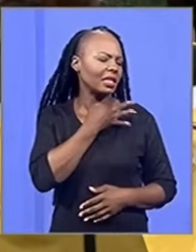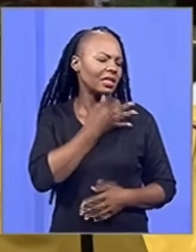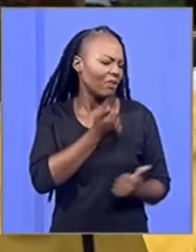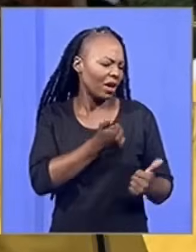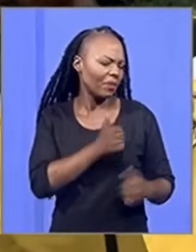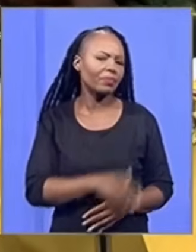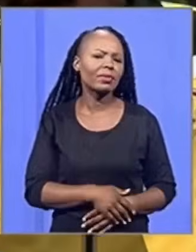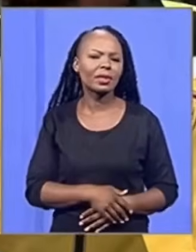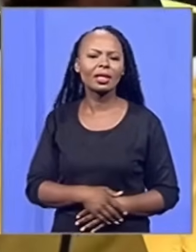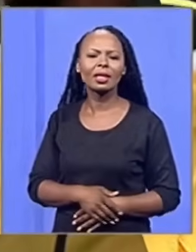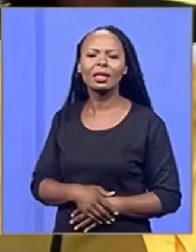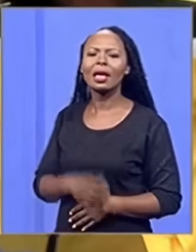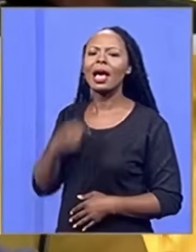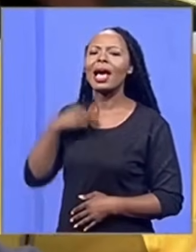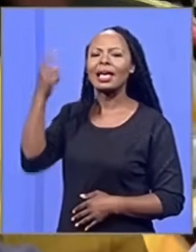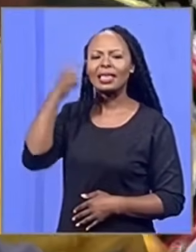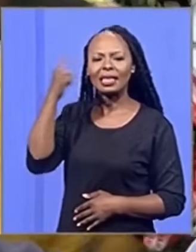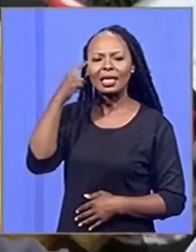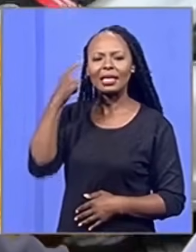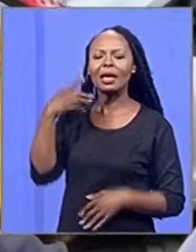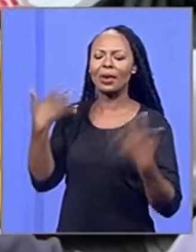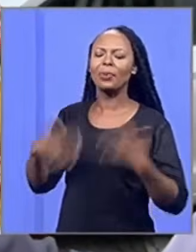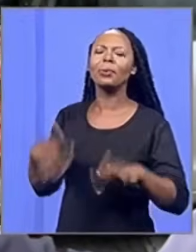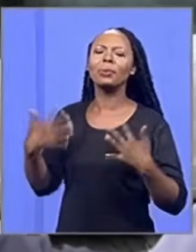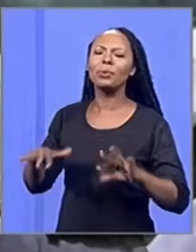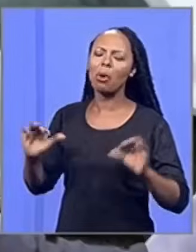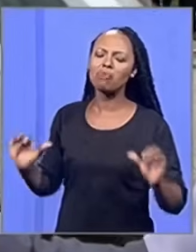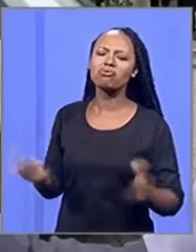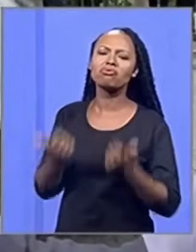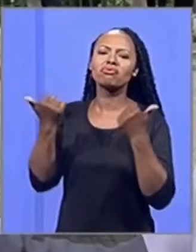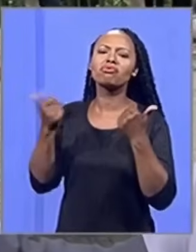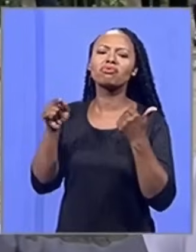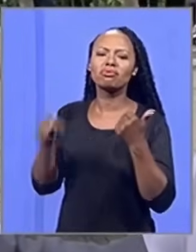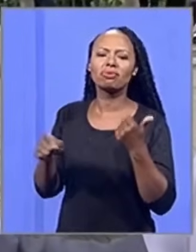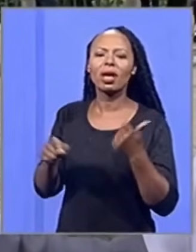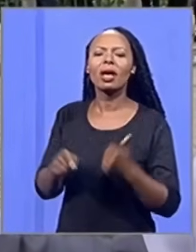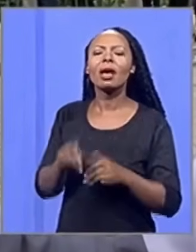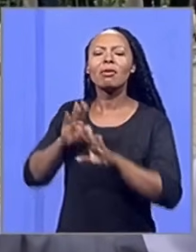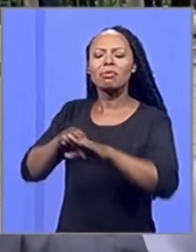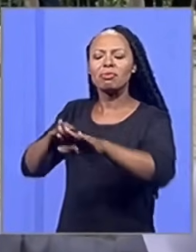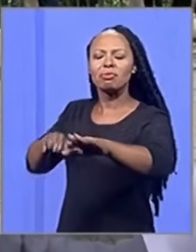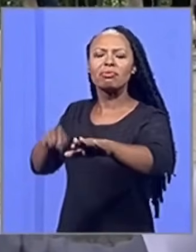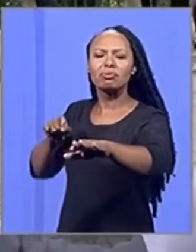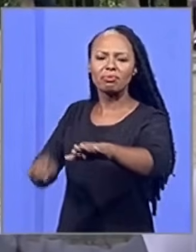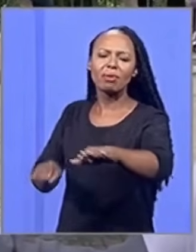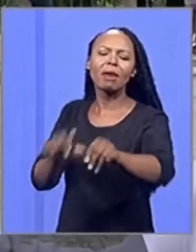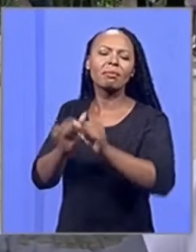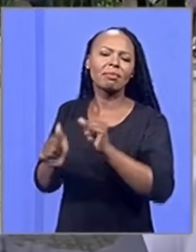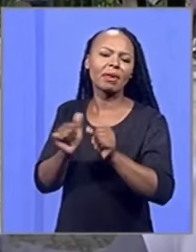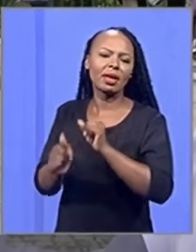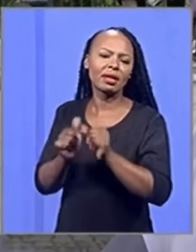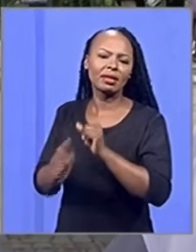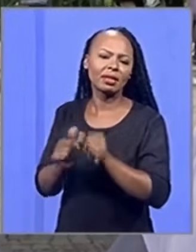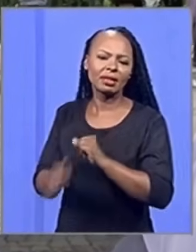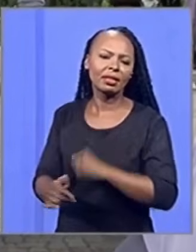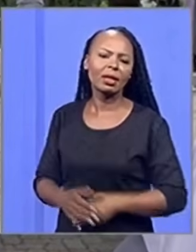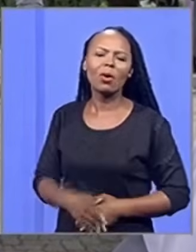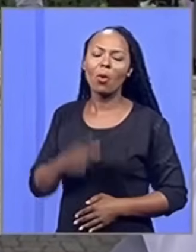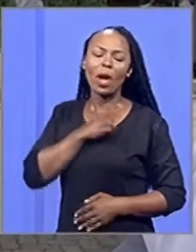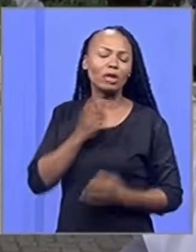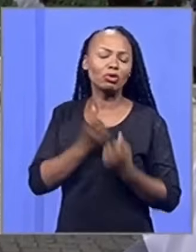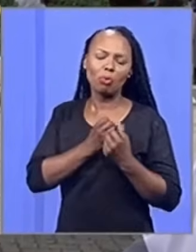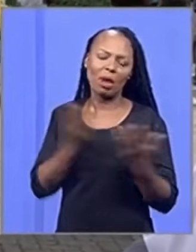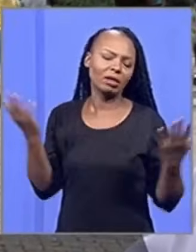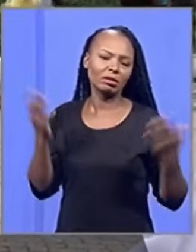Yeah, I think they've worked it very hard to clear the queues because it was too